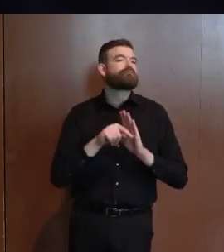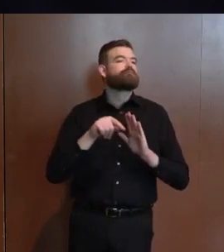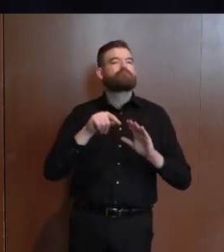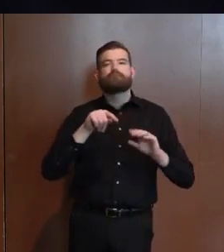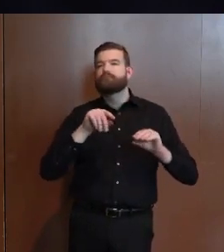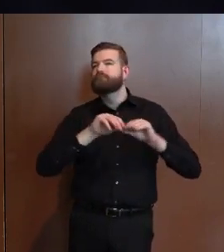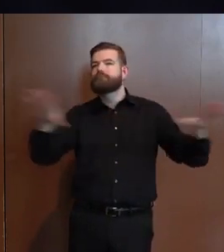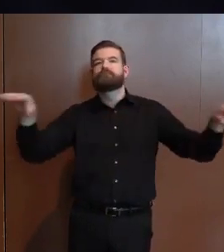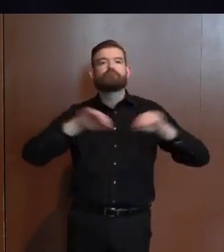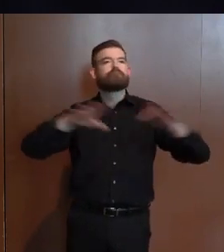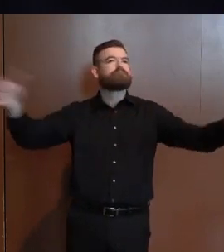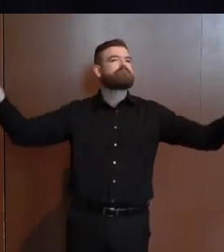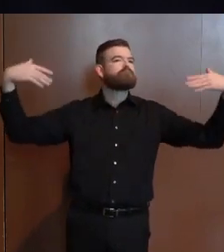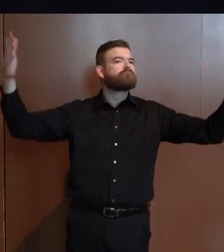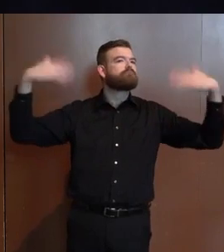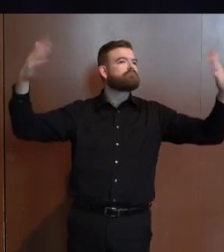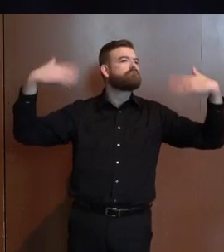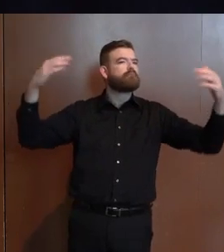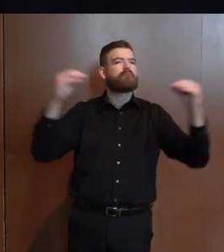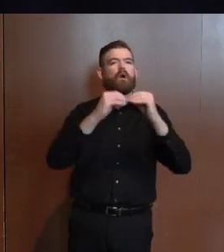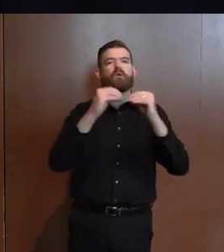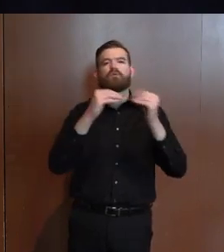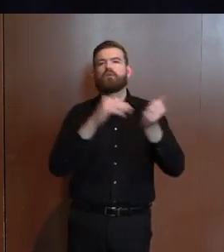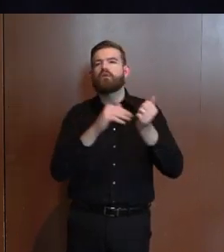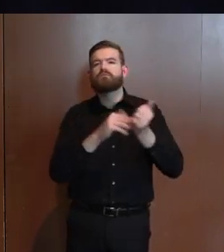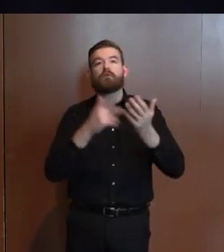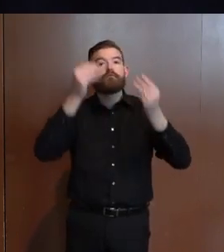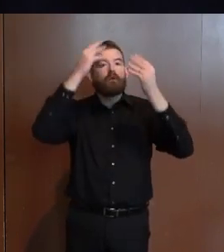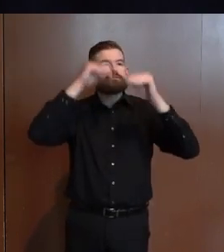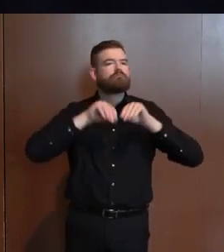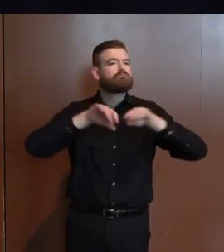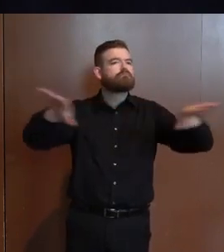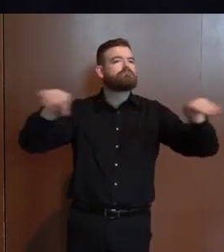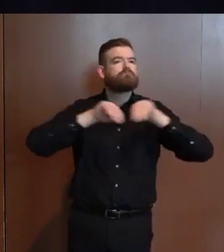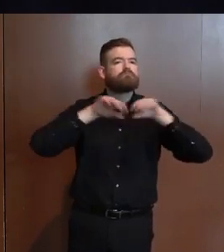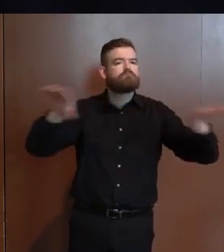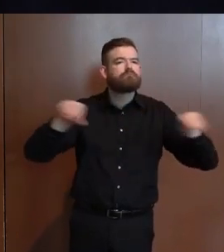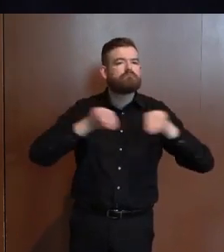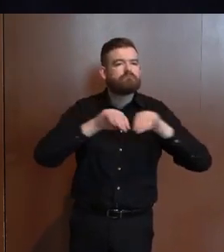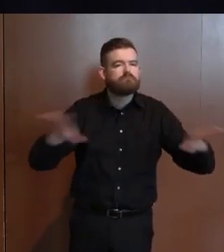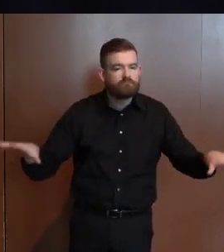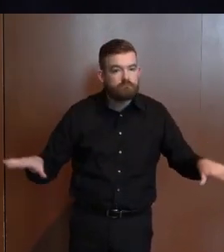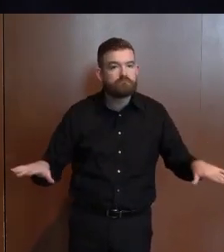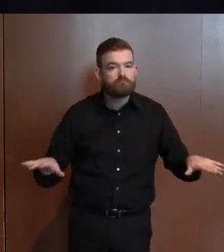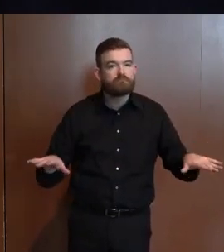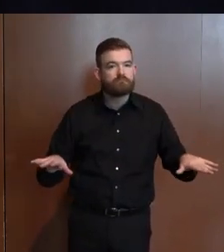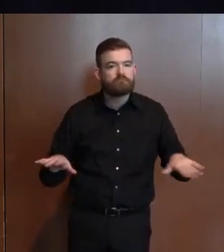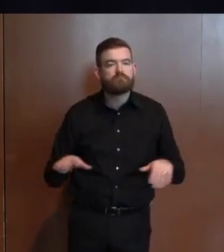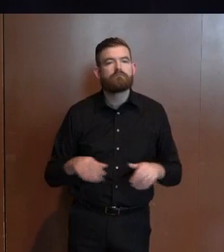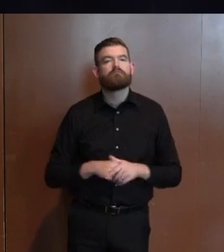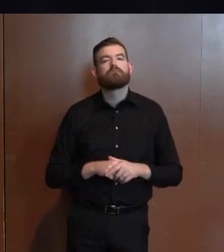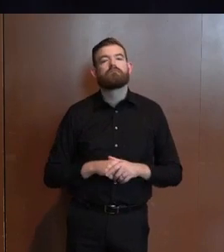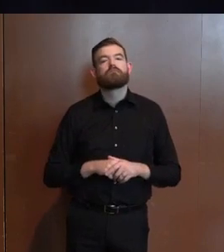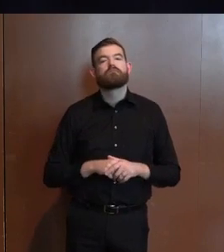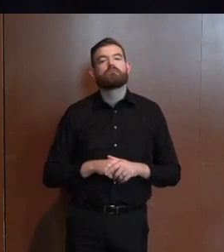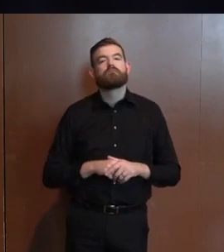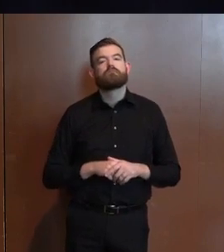can appropriately give the advice and care to their community residents.